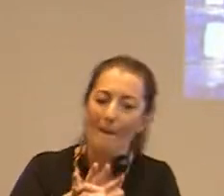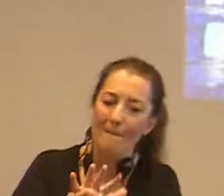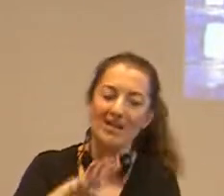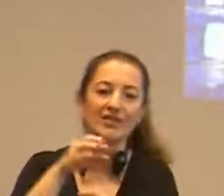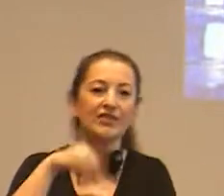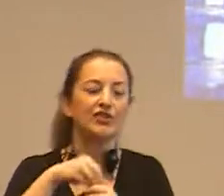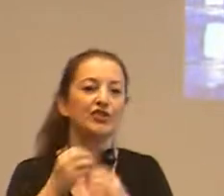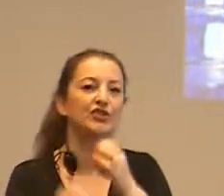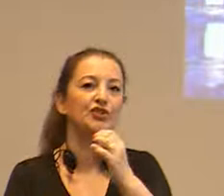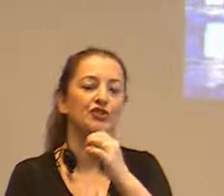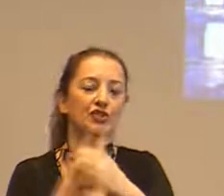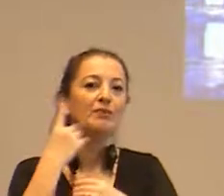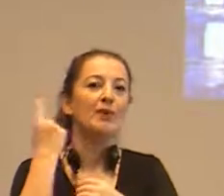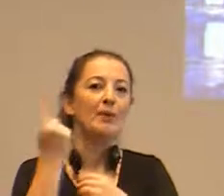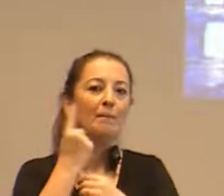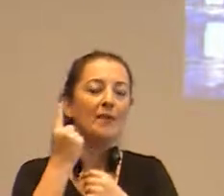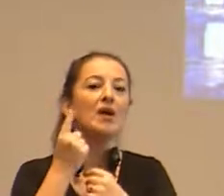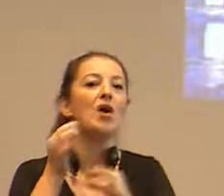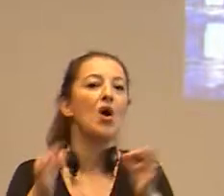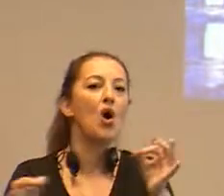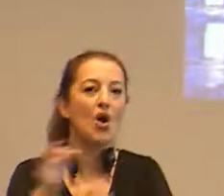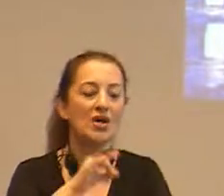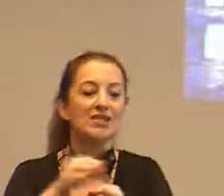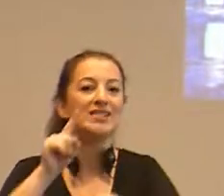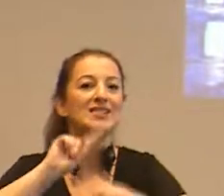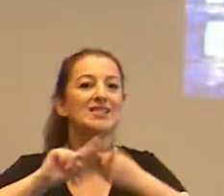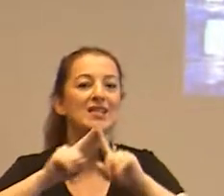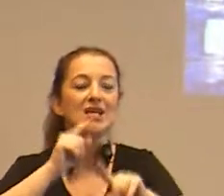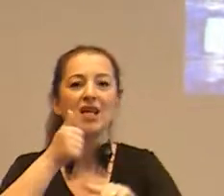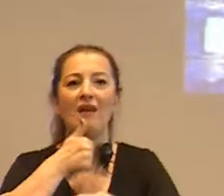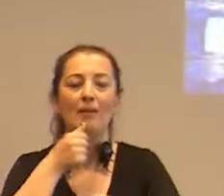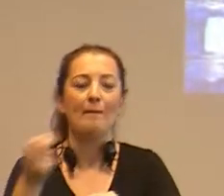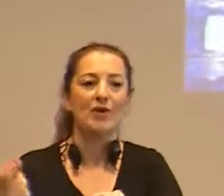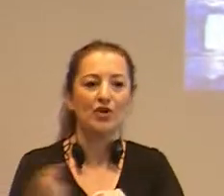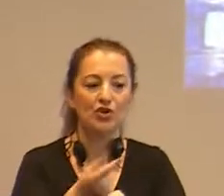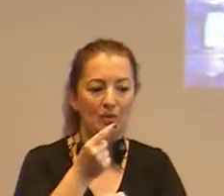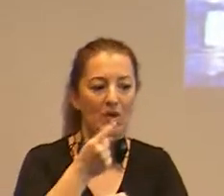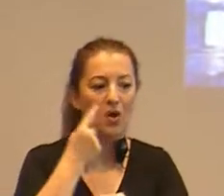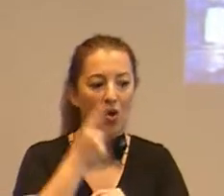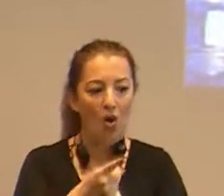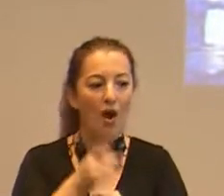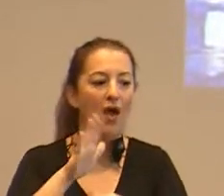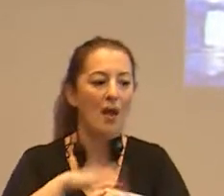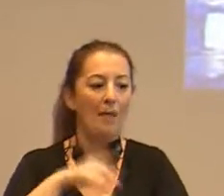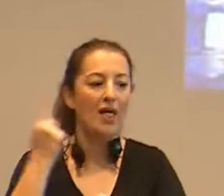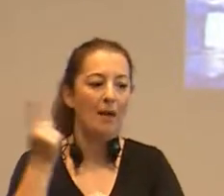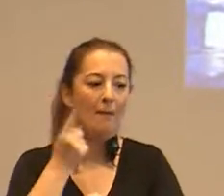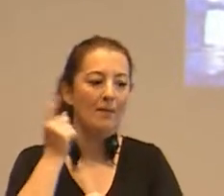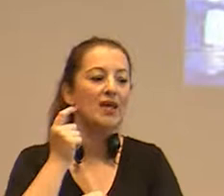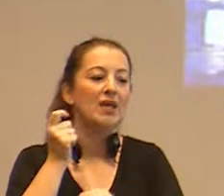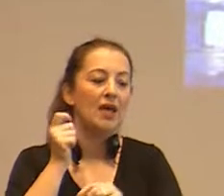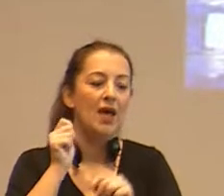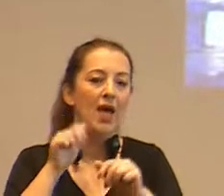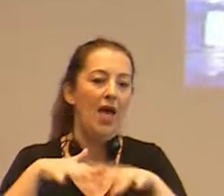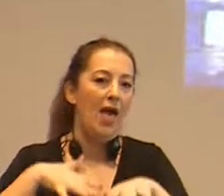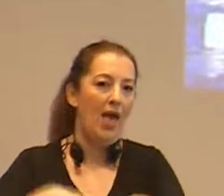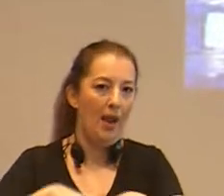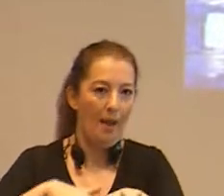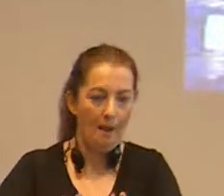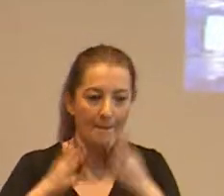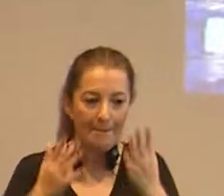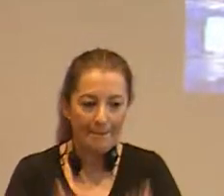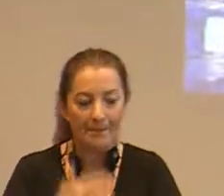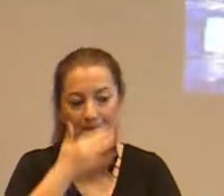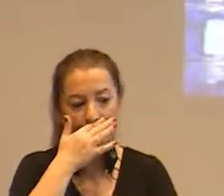in order to pressure the colombian government there is an organization called farc and they're